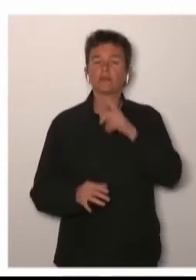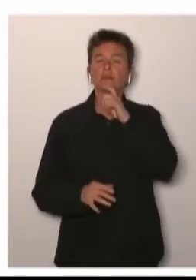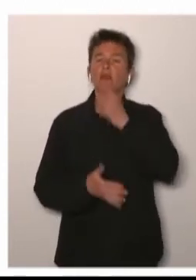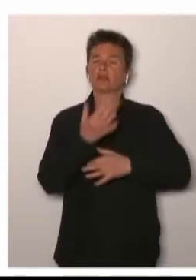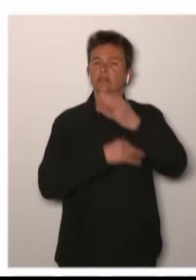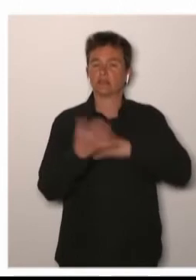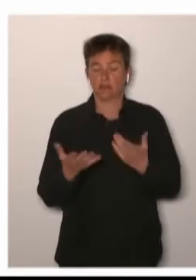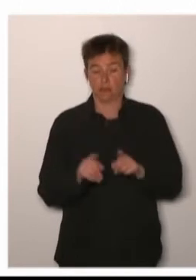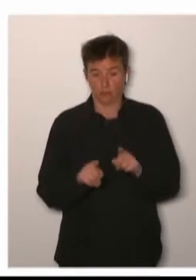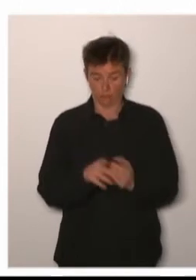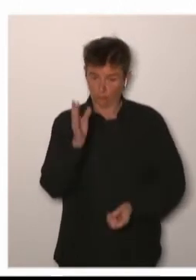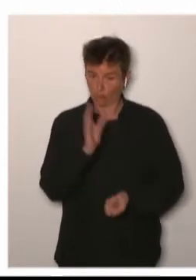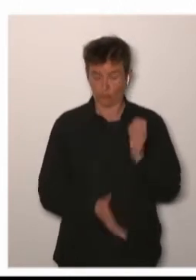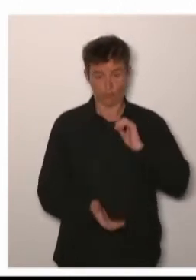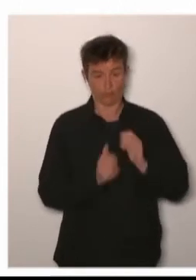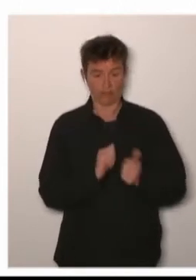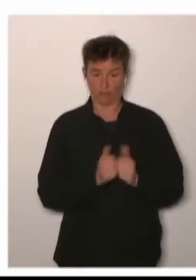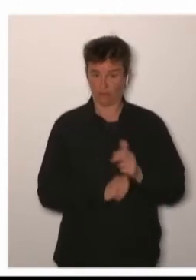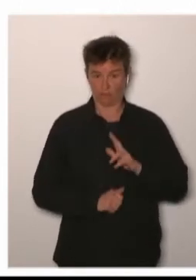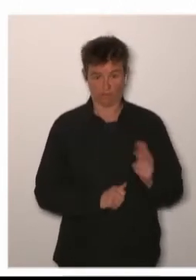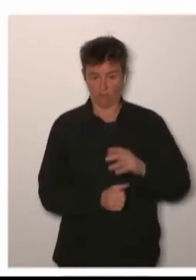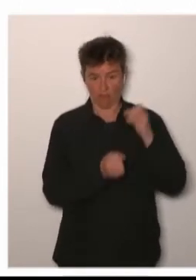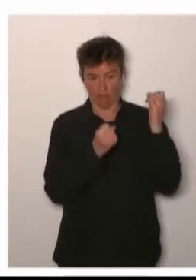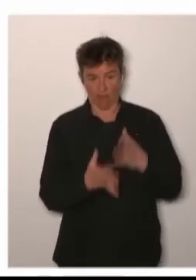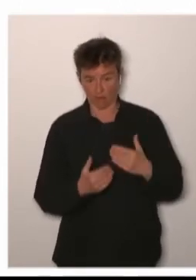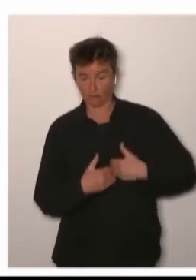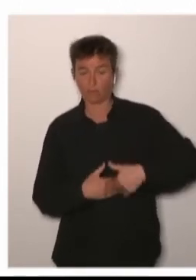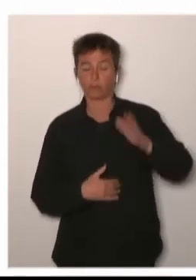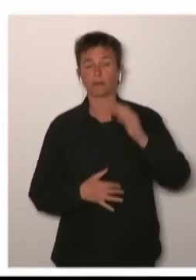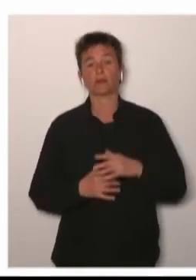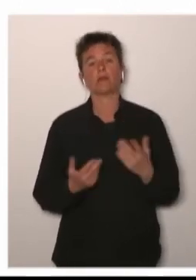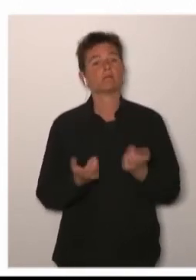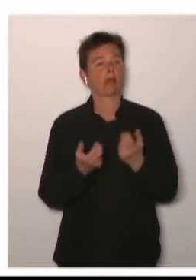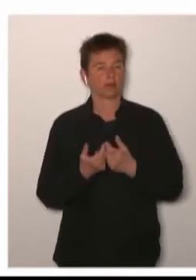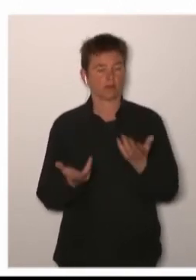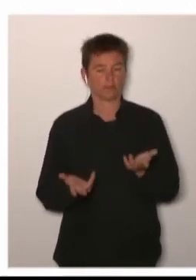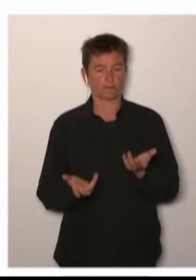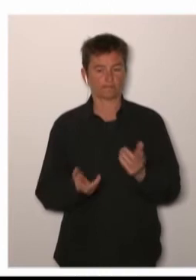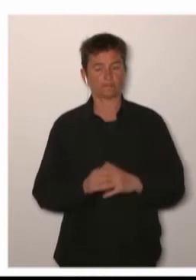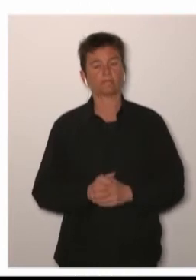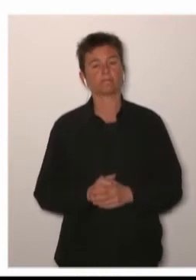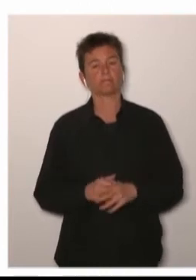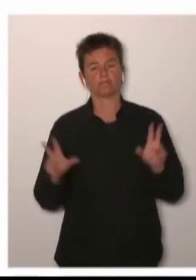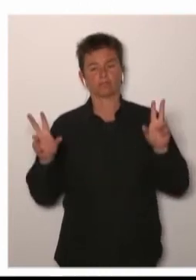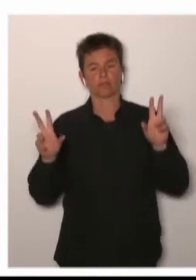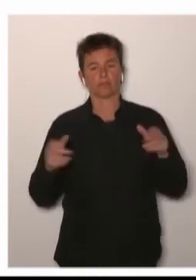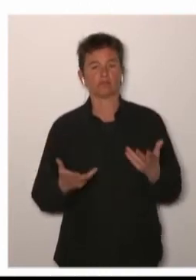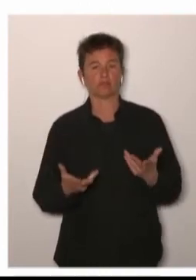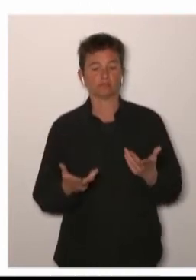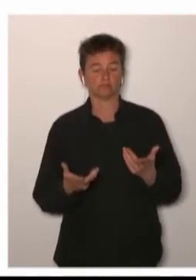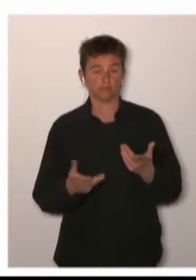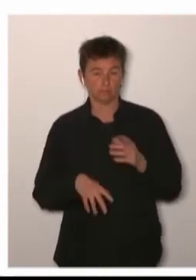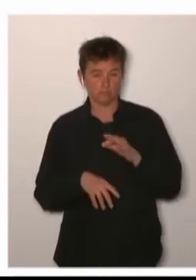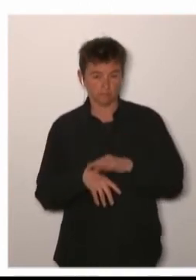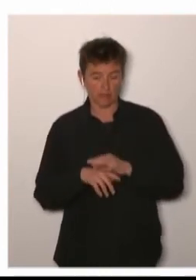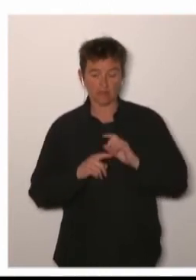one of these challenges is the rising consideration of long-term sequels, because the